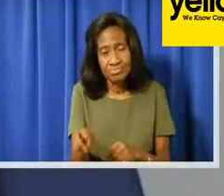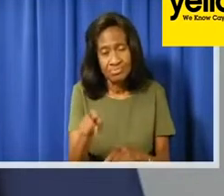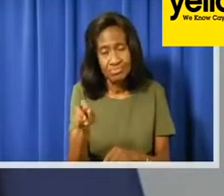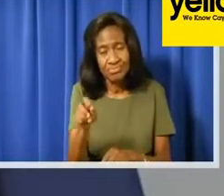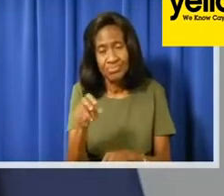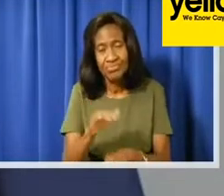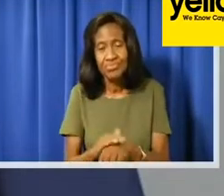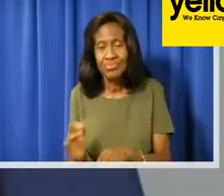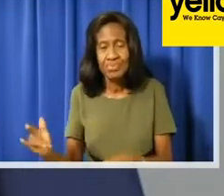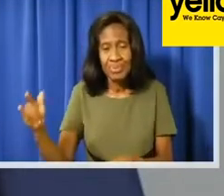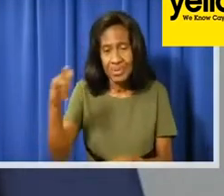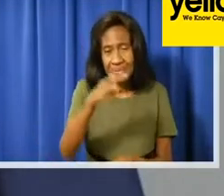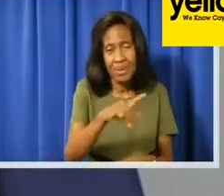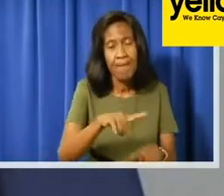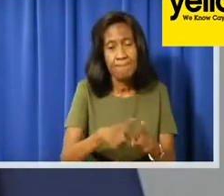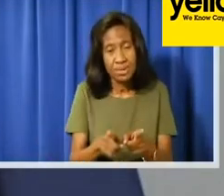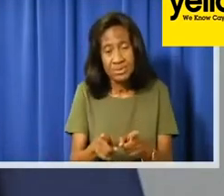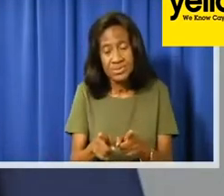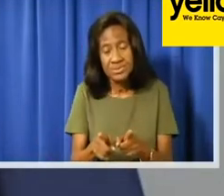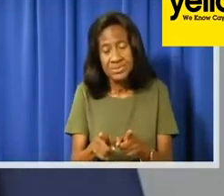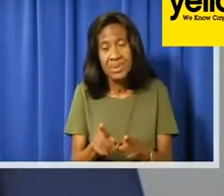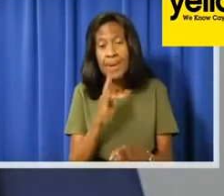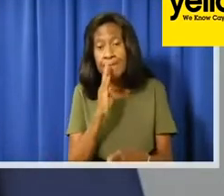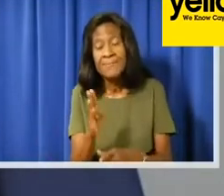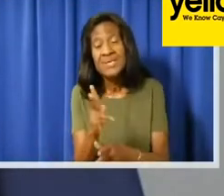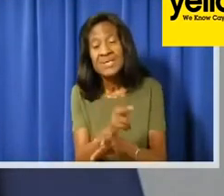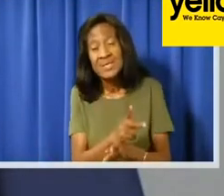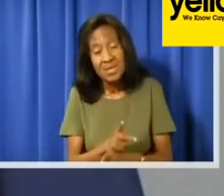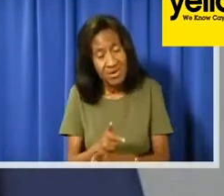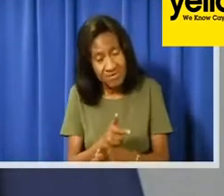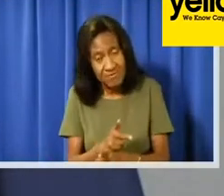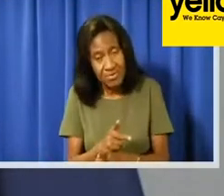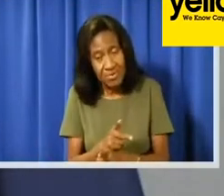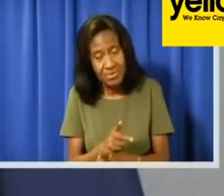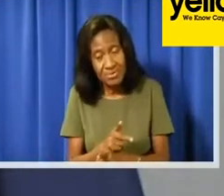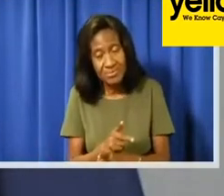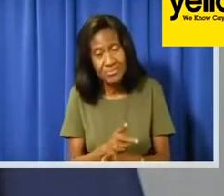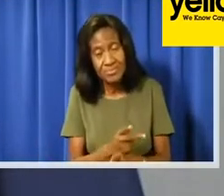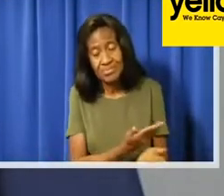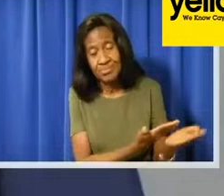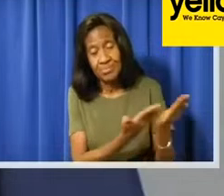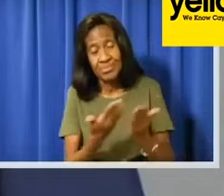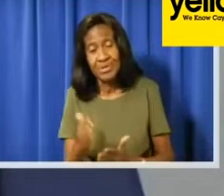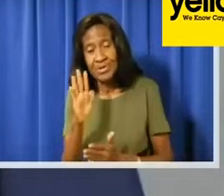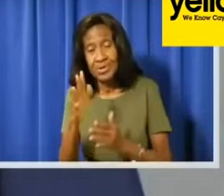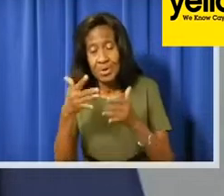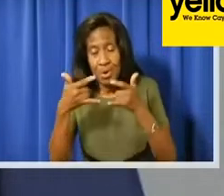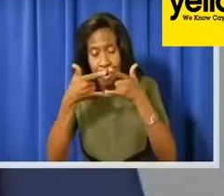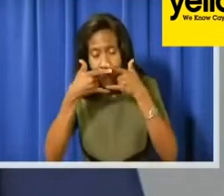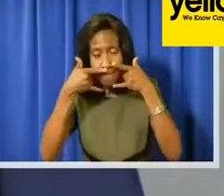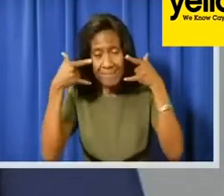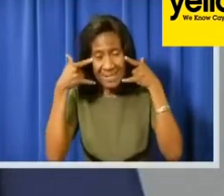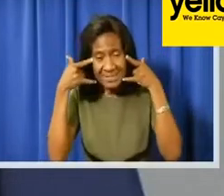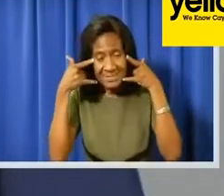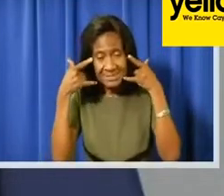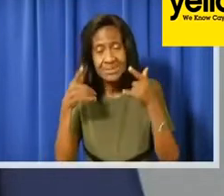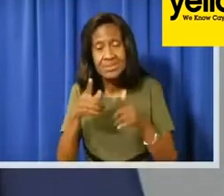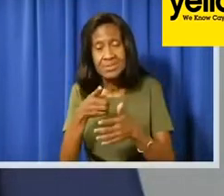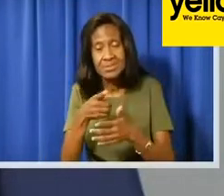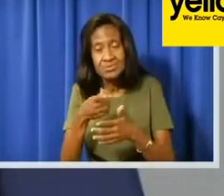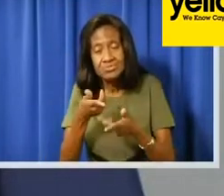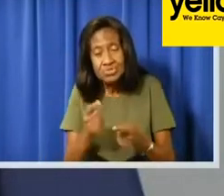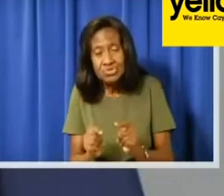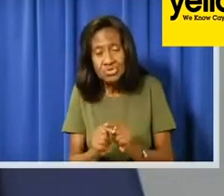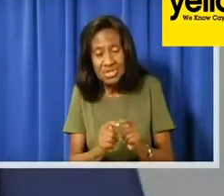travel, take every precaution you can possibly can. Carry your mask with you. Try to stay away from major